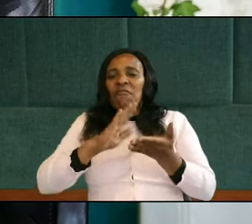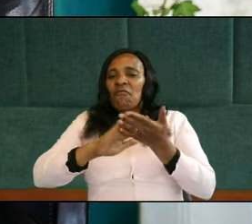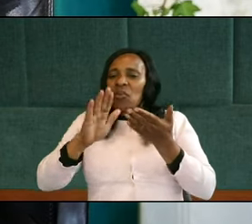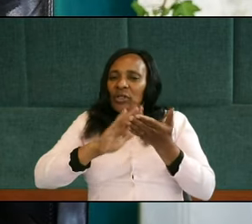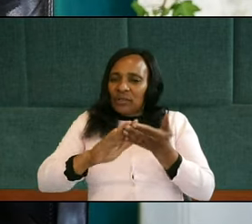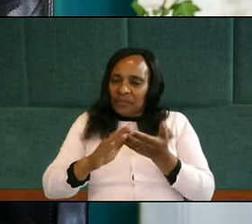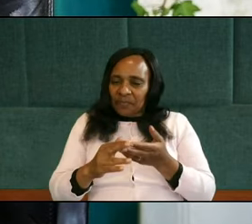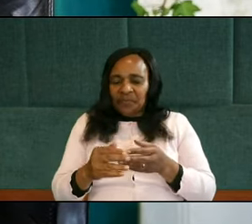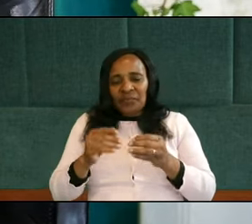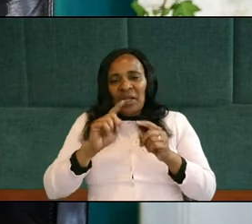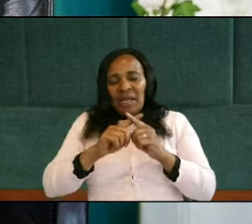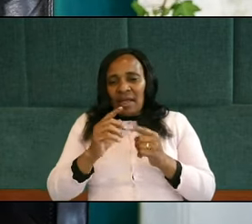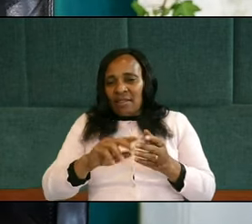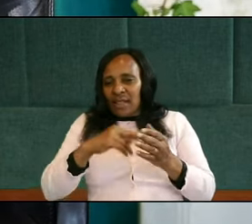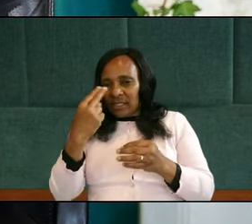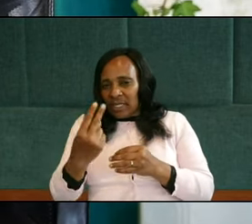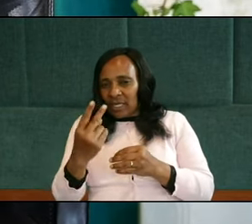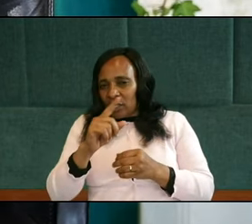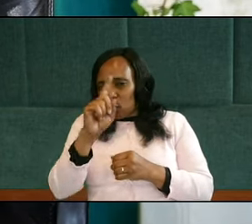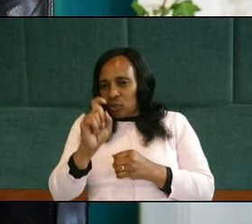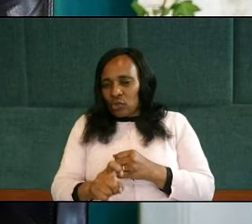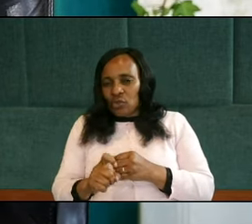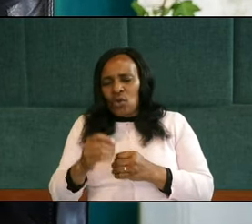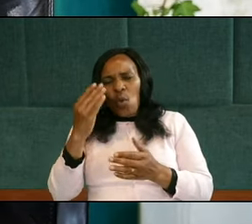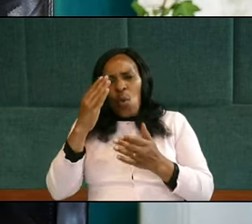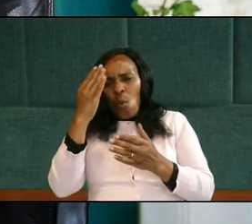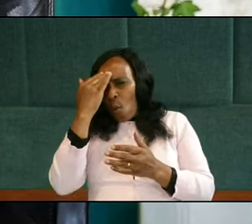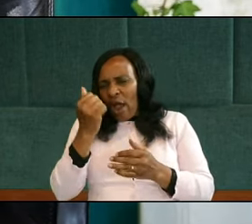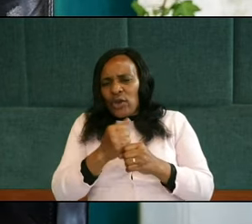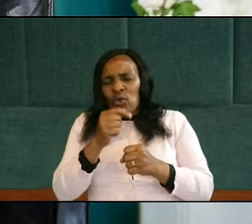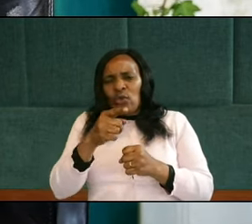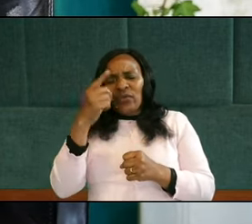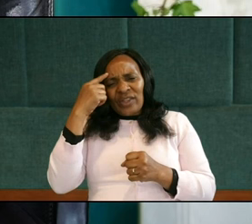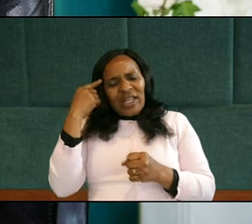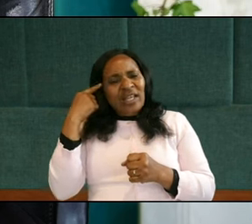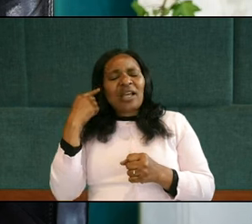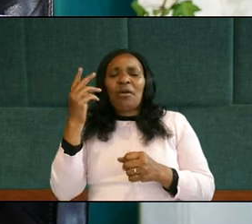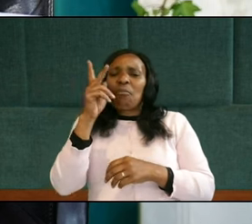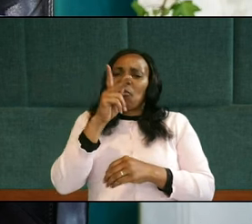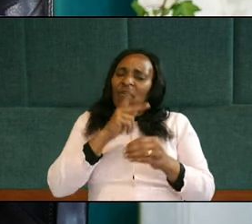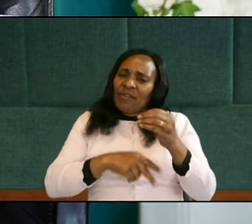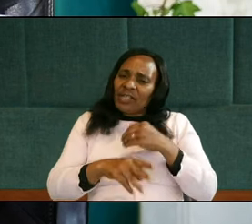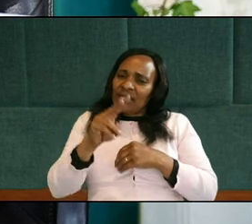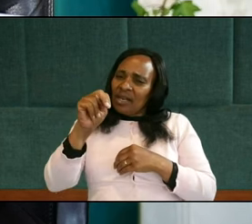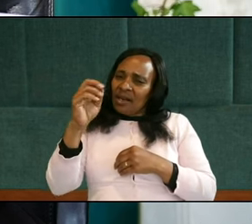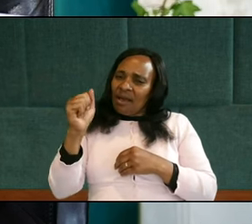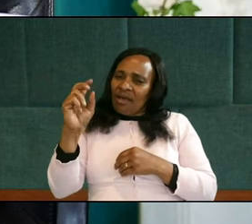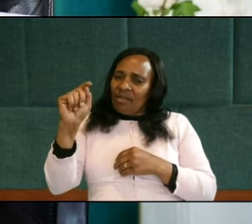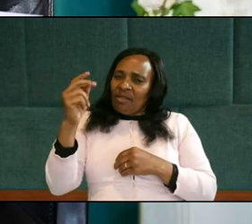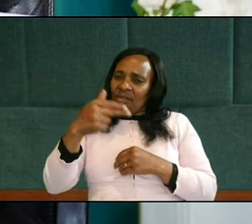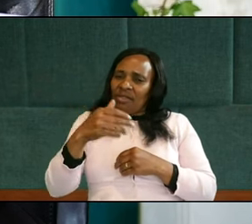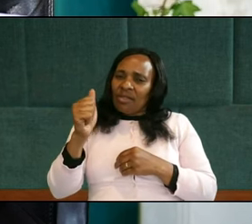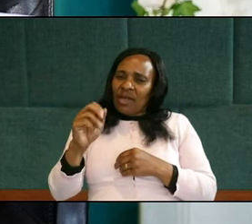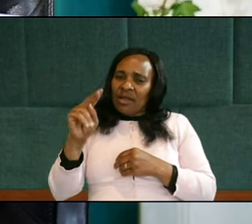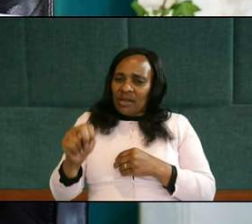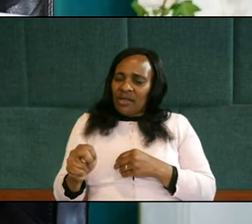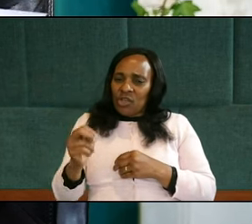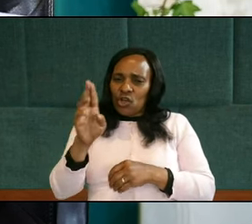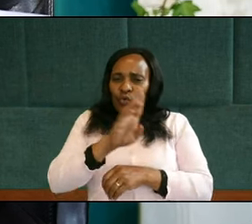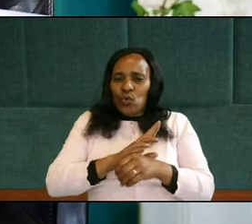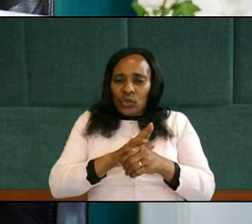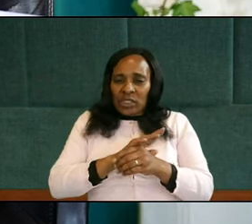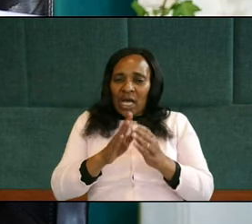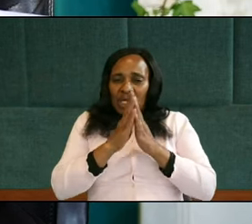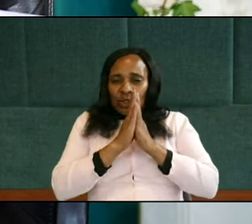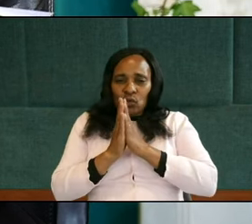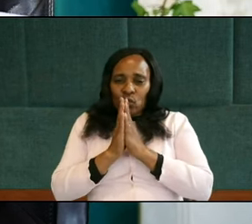second question would be, why do you think Prophet Nathan decided to use a parable? Why do you think he said, I